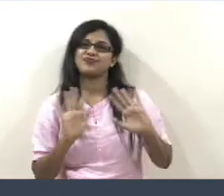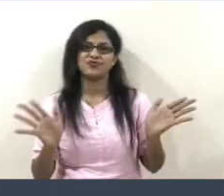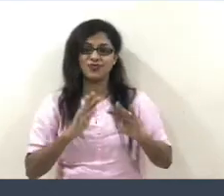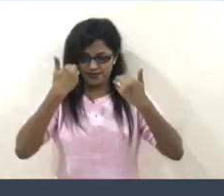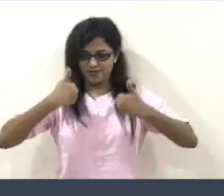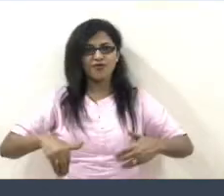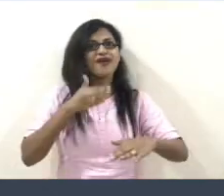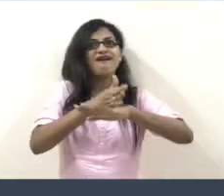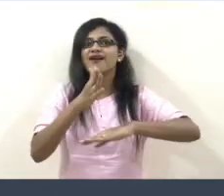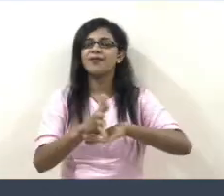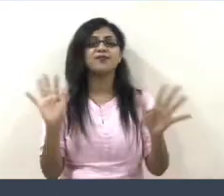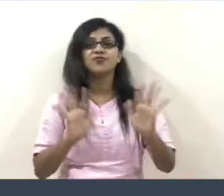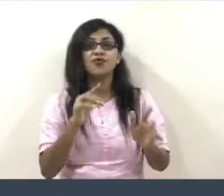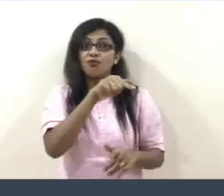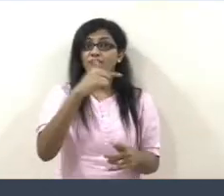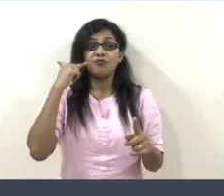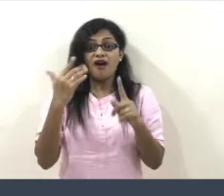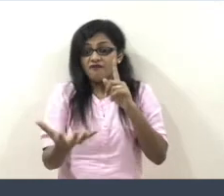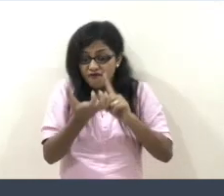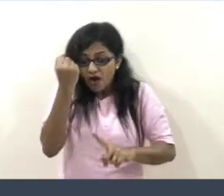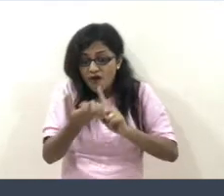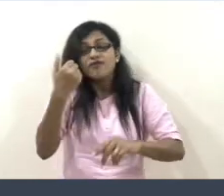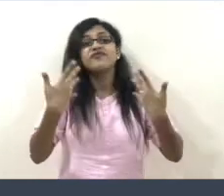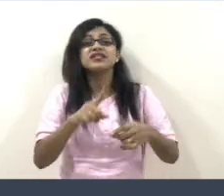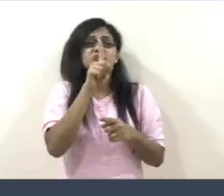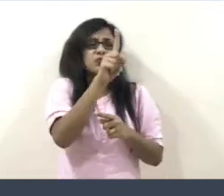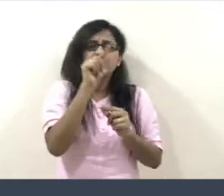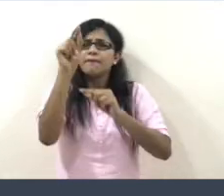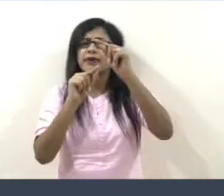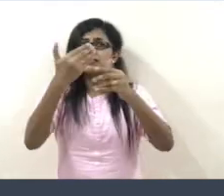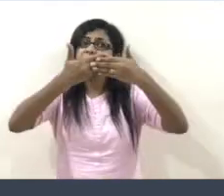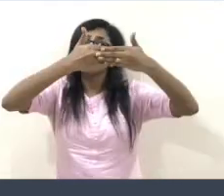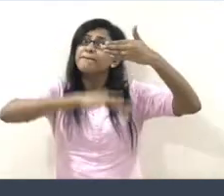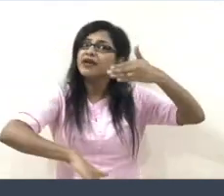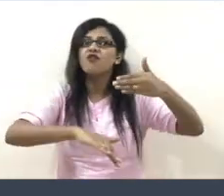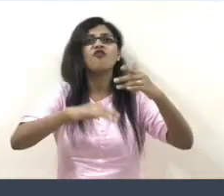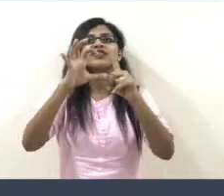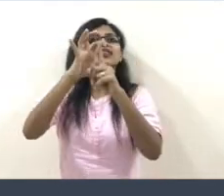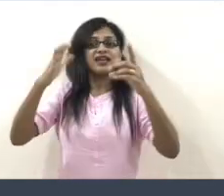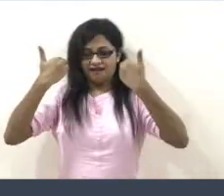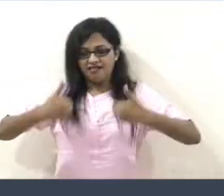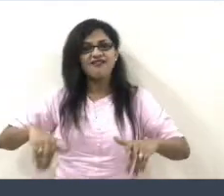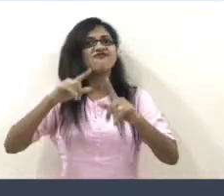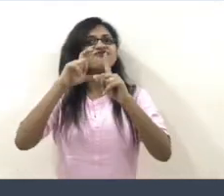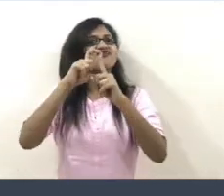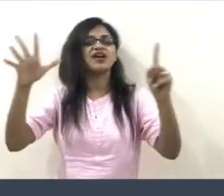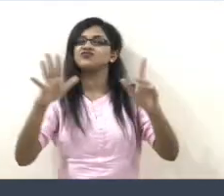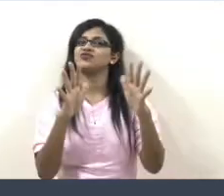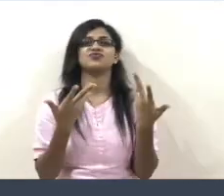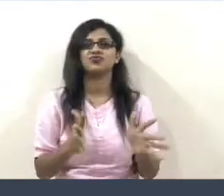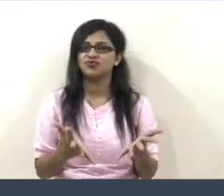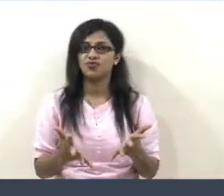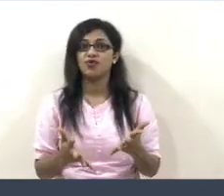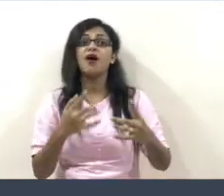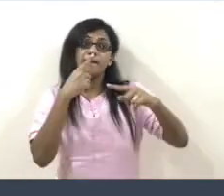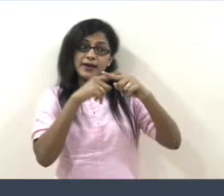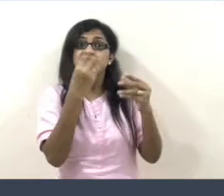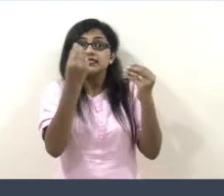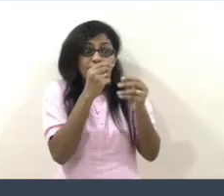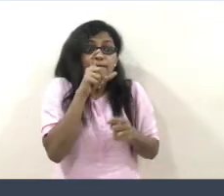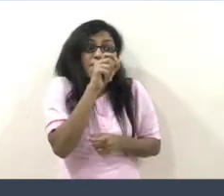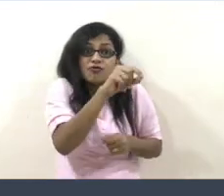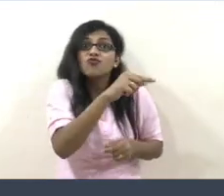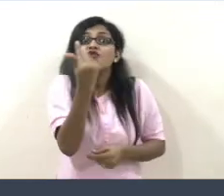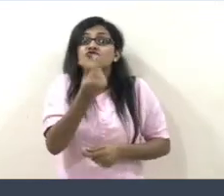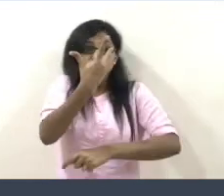are dangerous for humans. In contrast, bacteria are also used in the production of vaccines as well as various edibles. However,